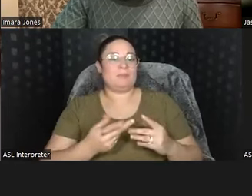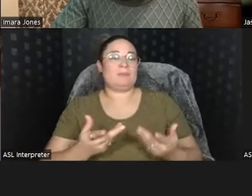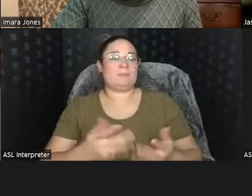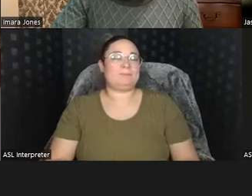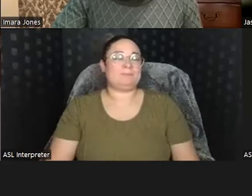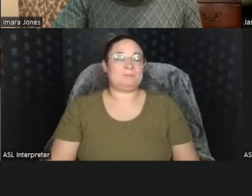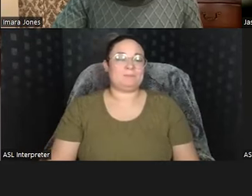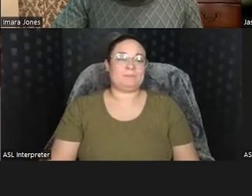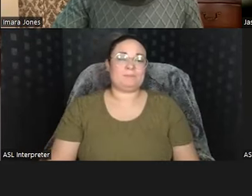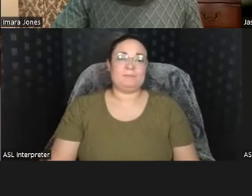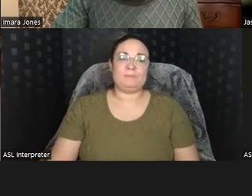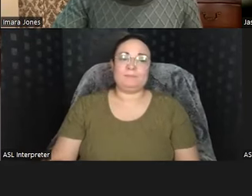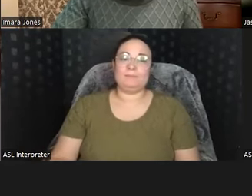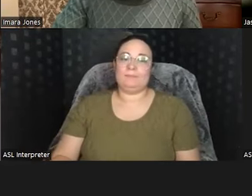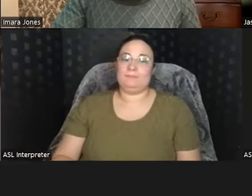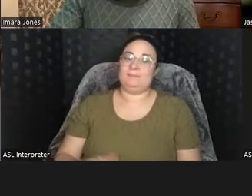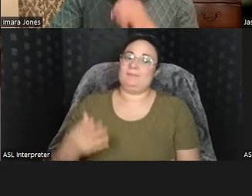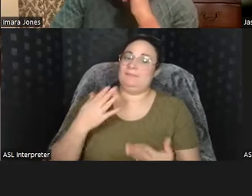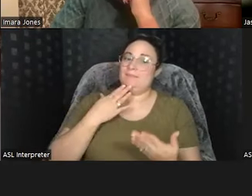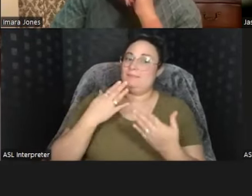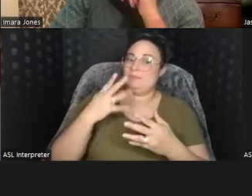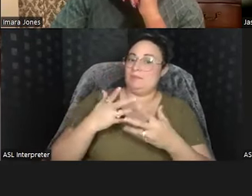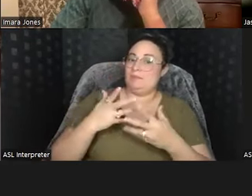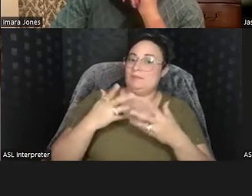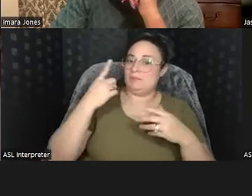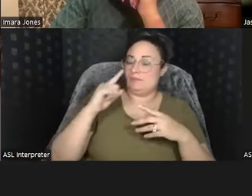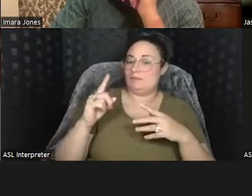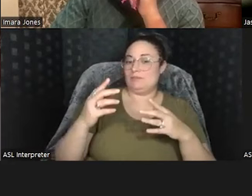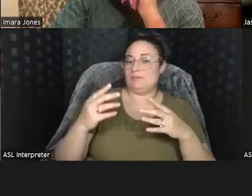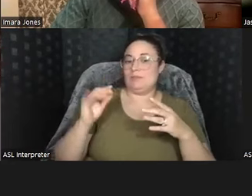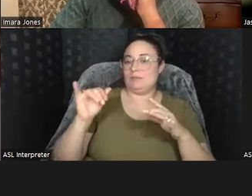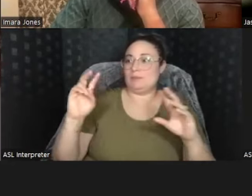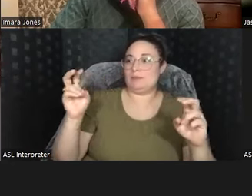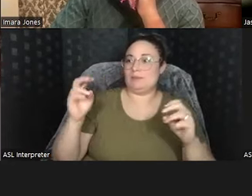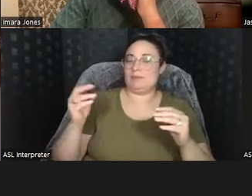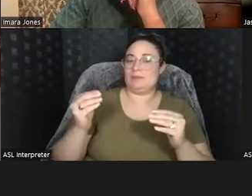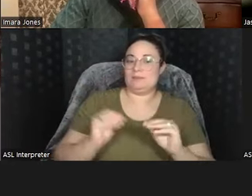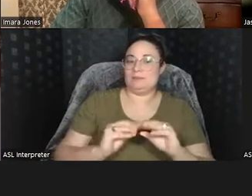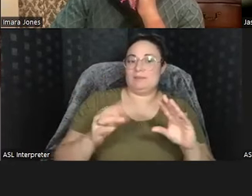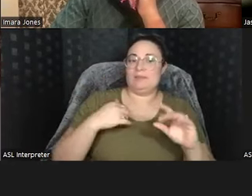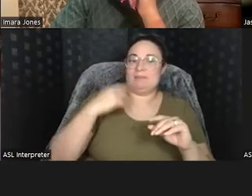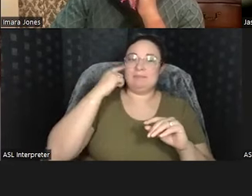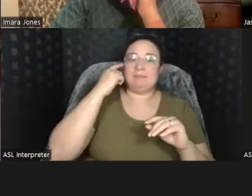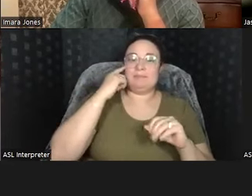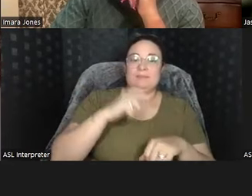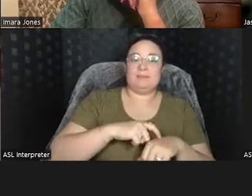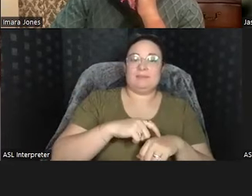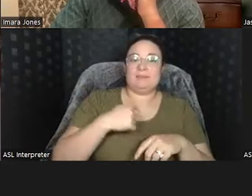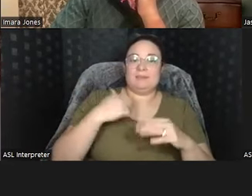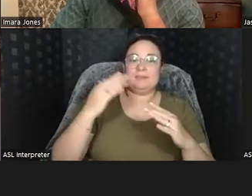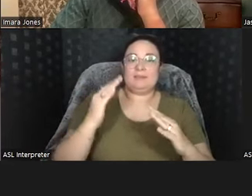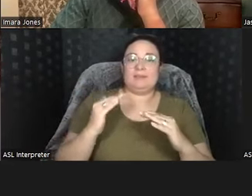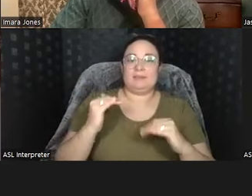Thank you so much for enlightening us as to those issues, Imara. I'm very mindful of time, so I do want to move to our